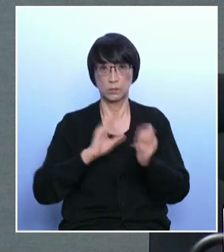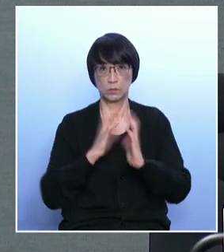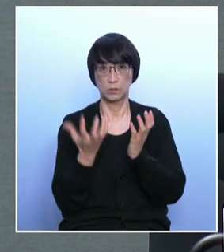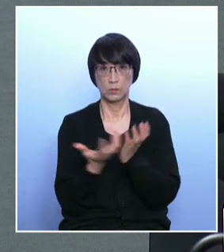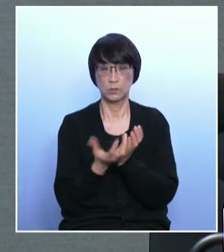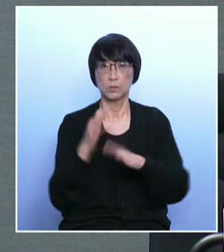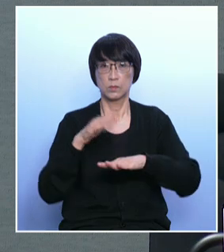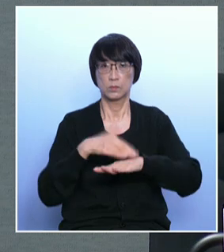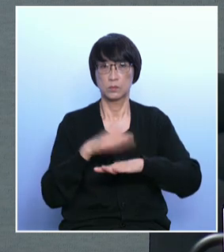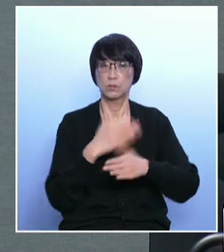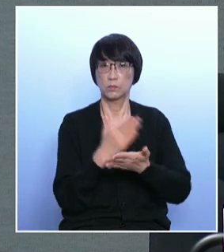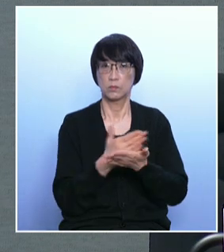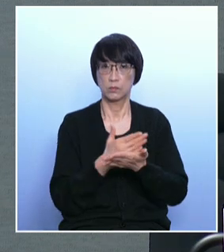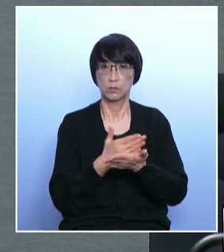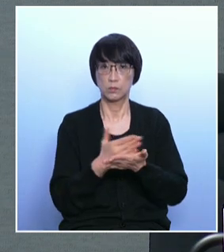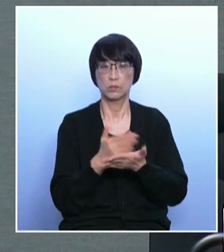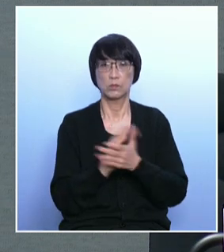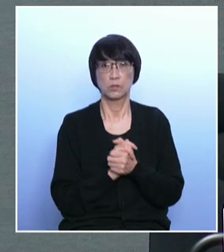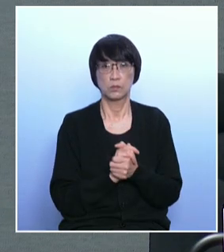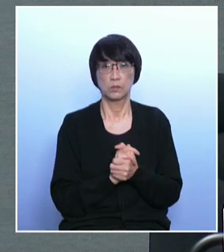for about 10 years.